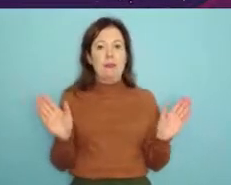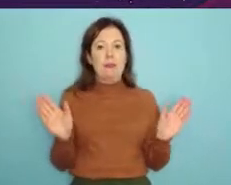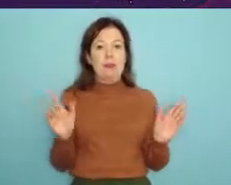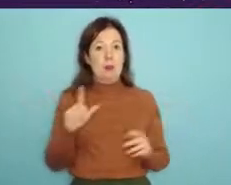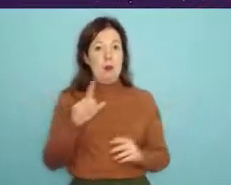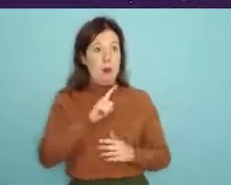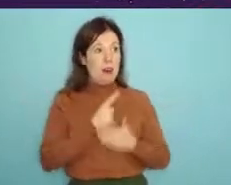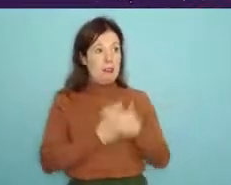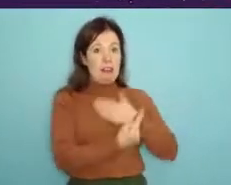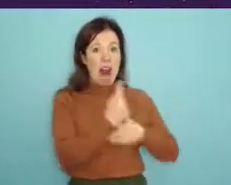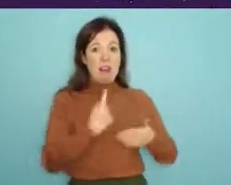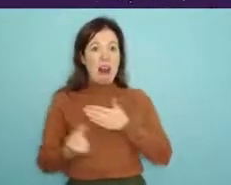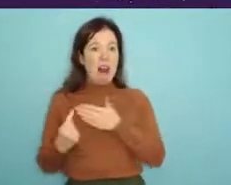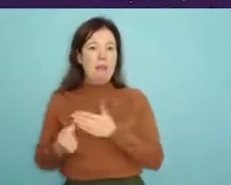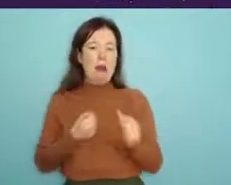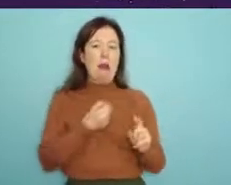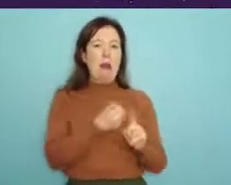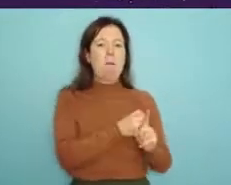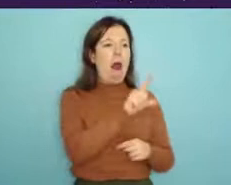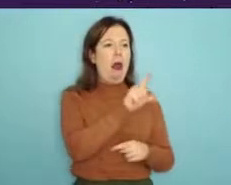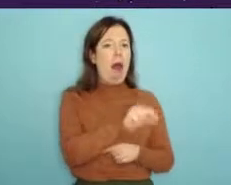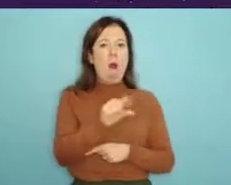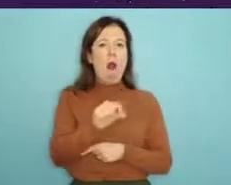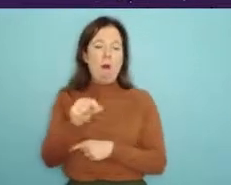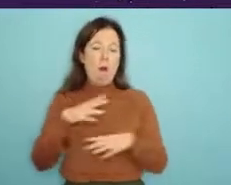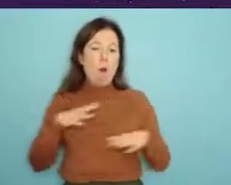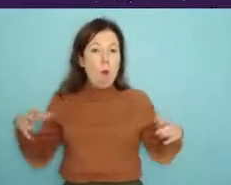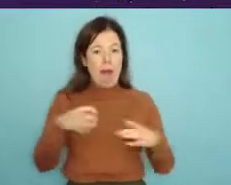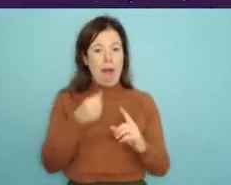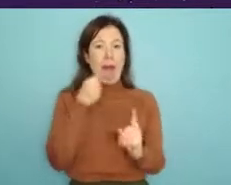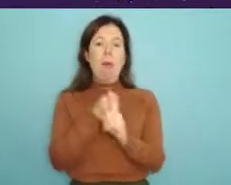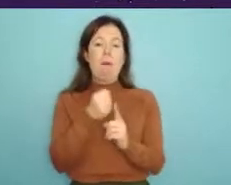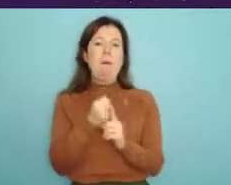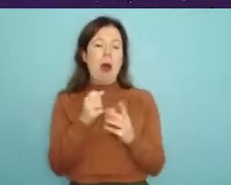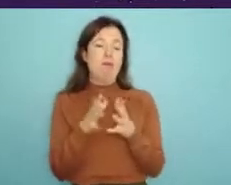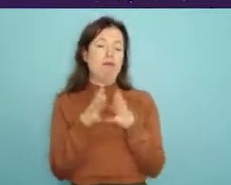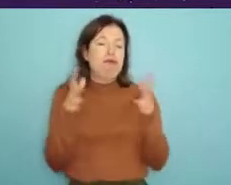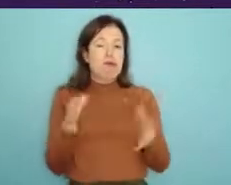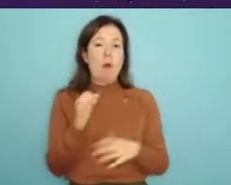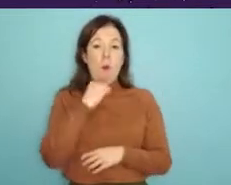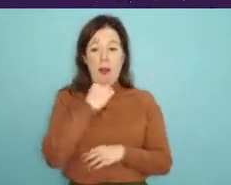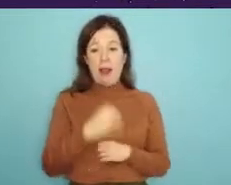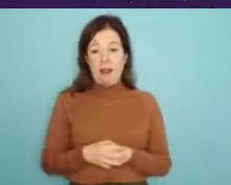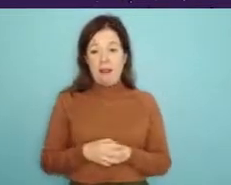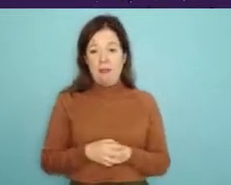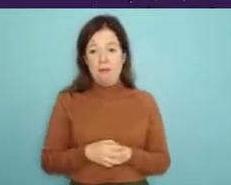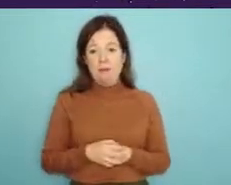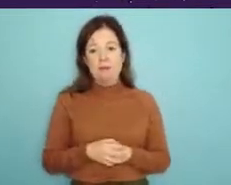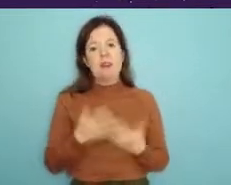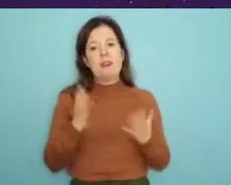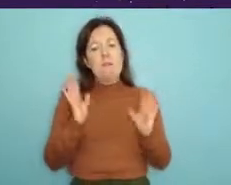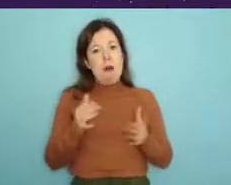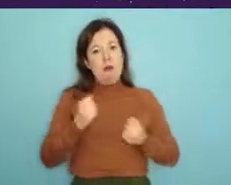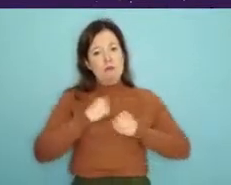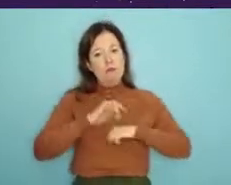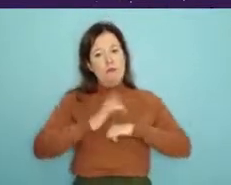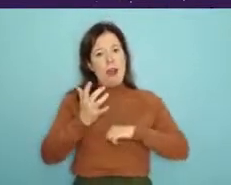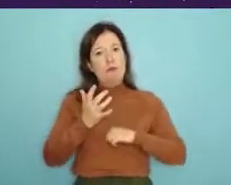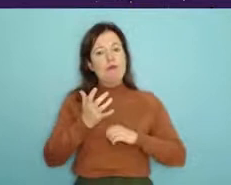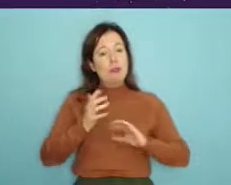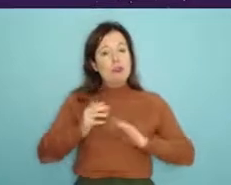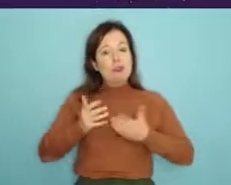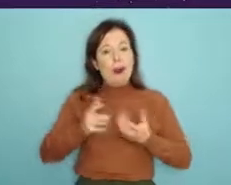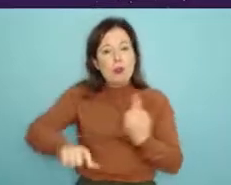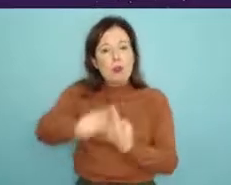alone. Make our psychological professions more representative of the communities we serve.